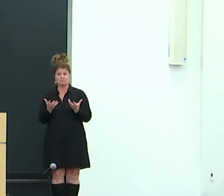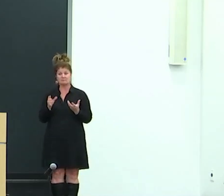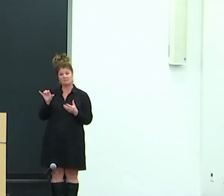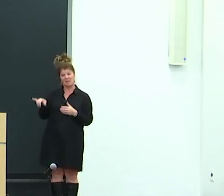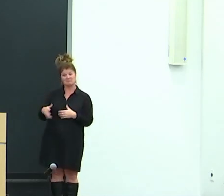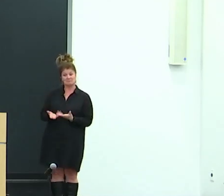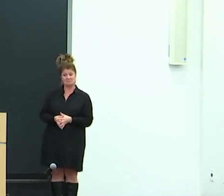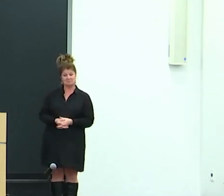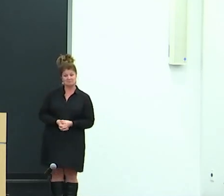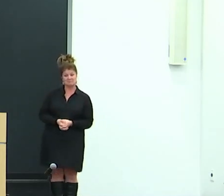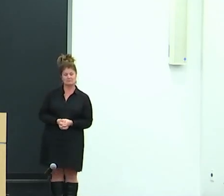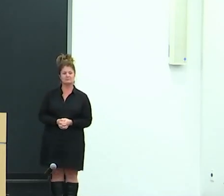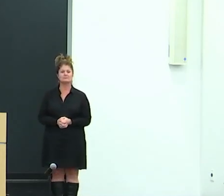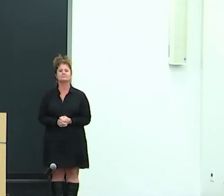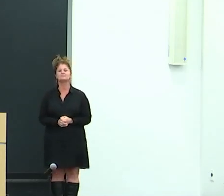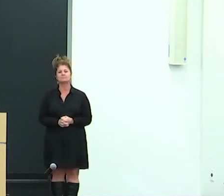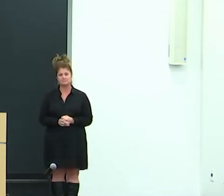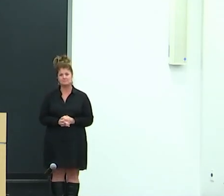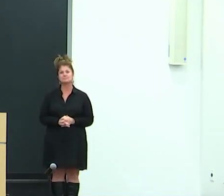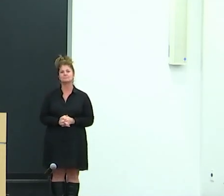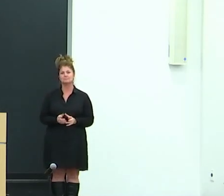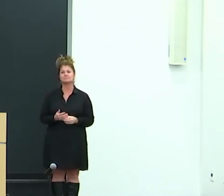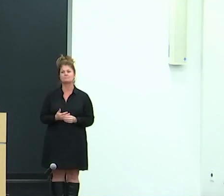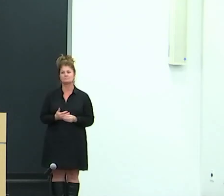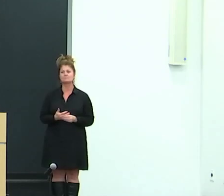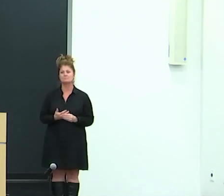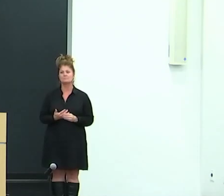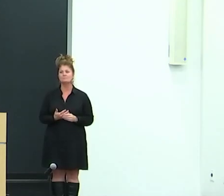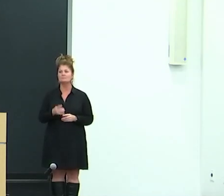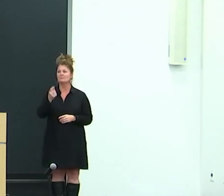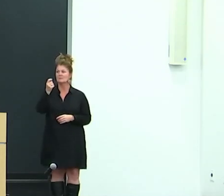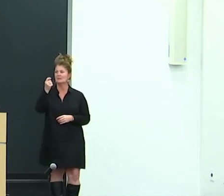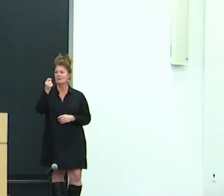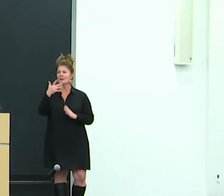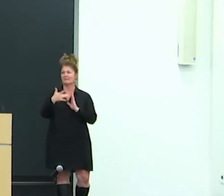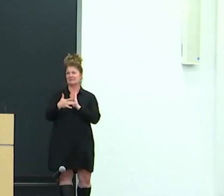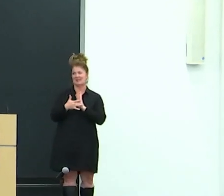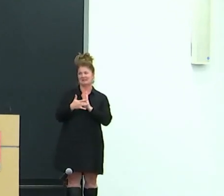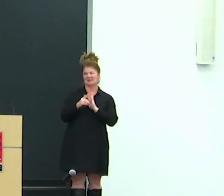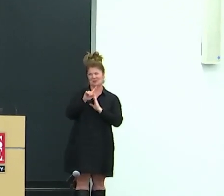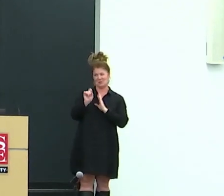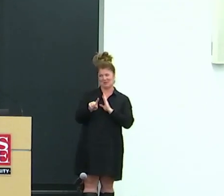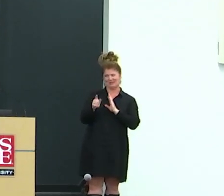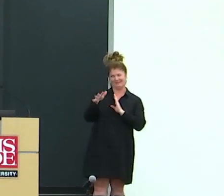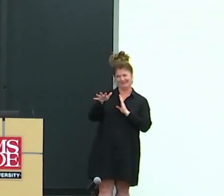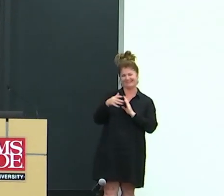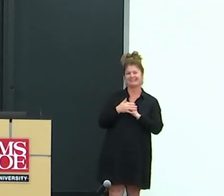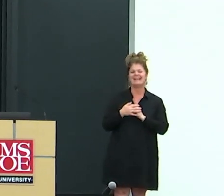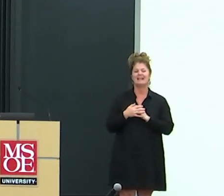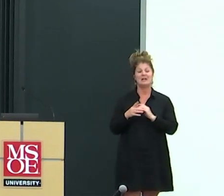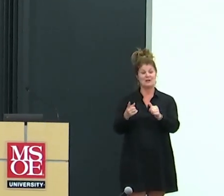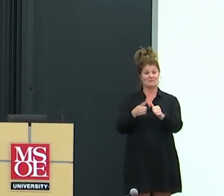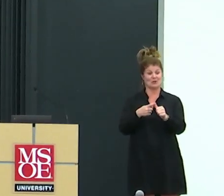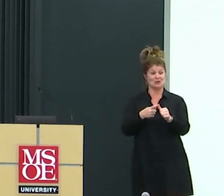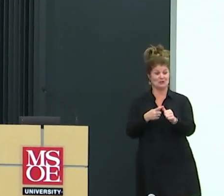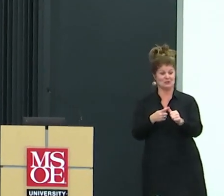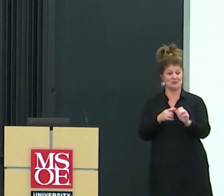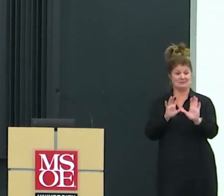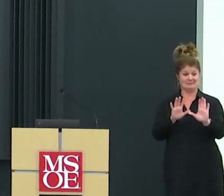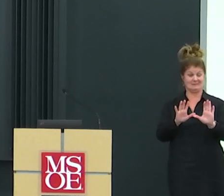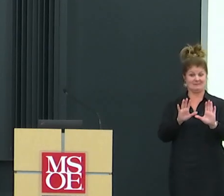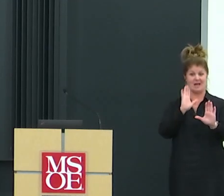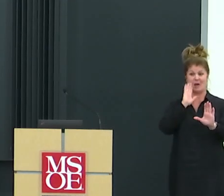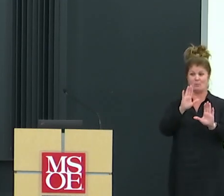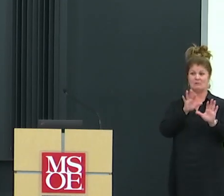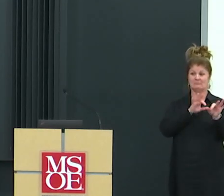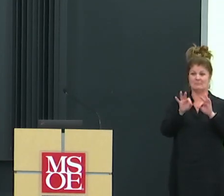it at that. Yeah, so a little bit of a technical question. I'm first going to approach it from a